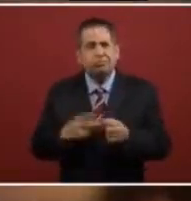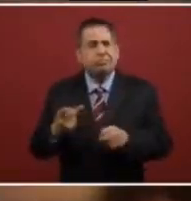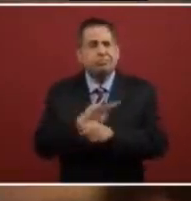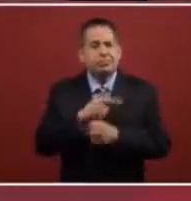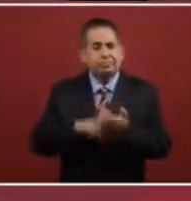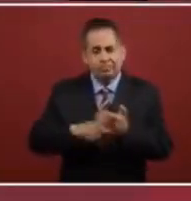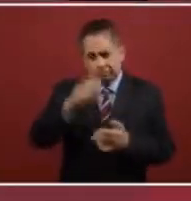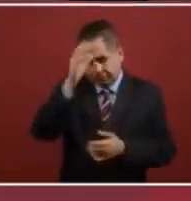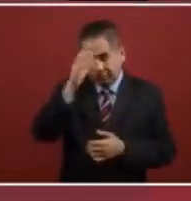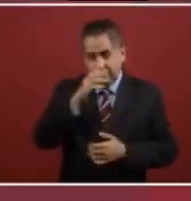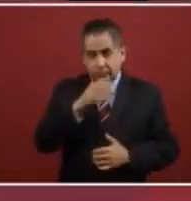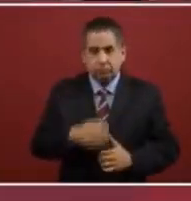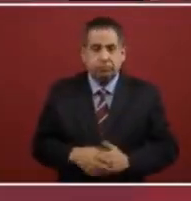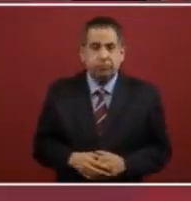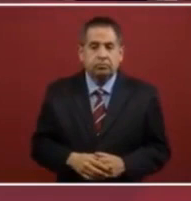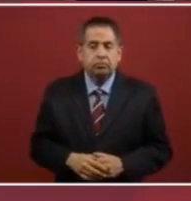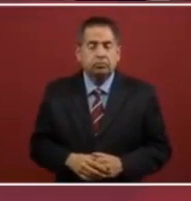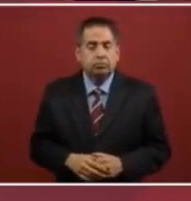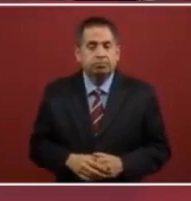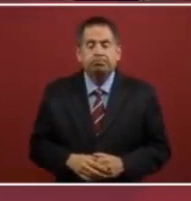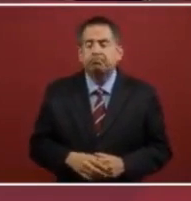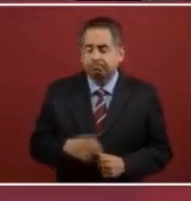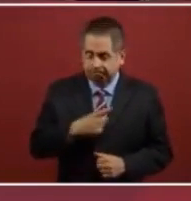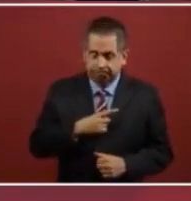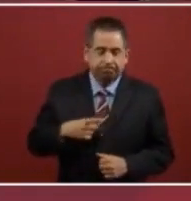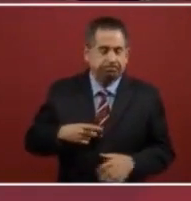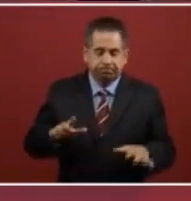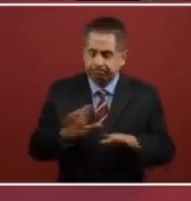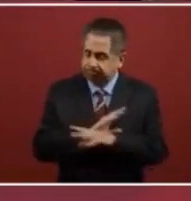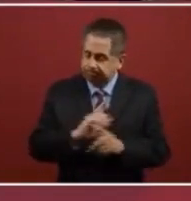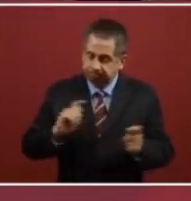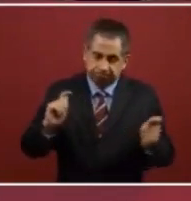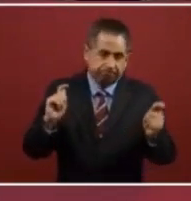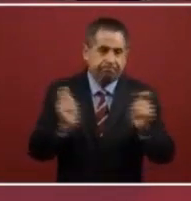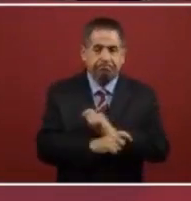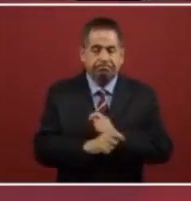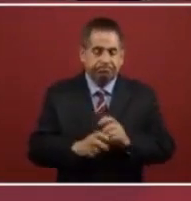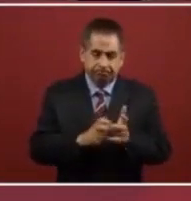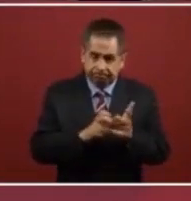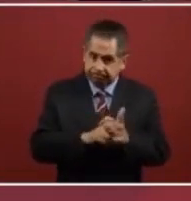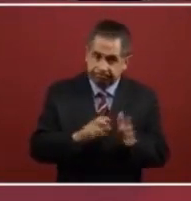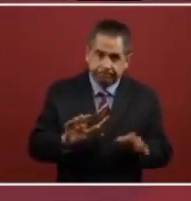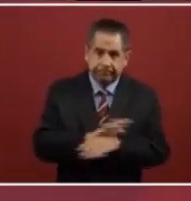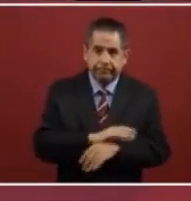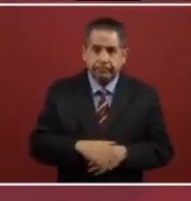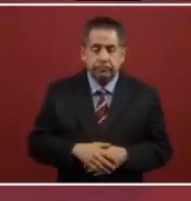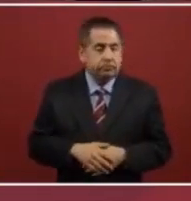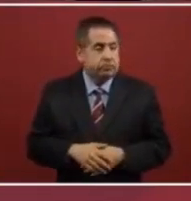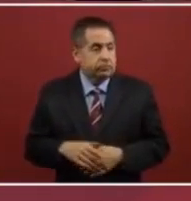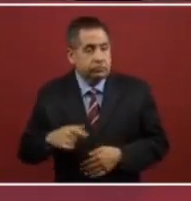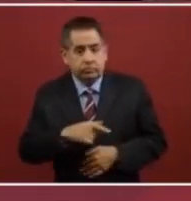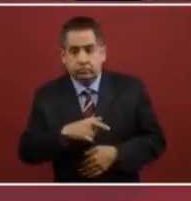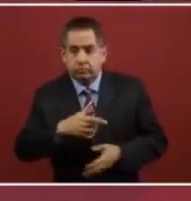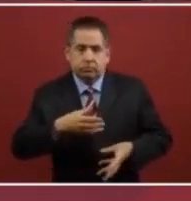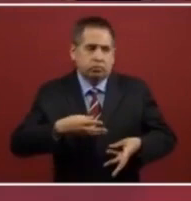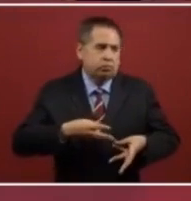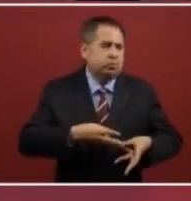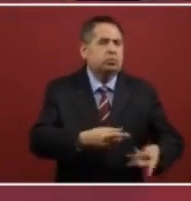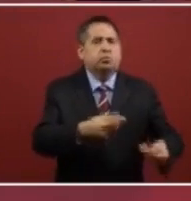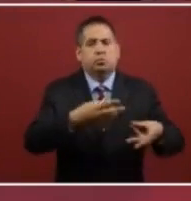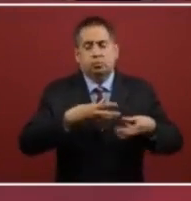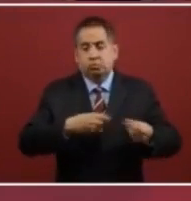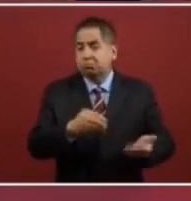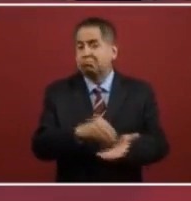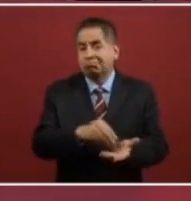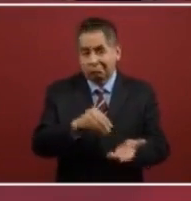Coahuila? Que tiene que hacerse un ajuste, He says it has to be adjusted. que era Because she mucho said, what el do you? gasto. He says it was